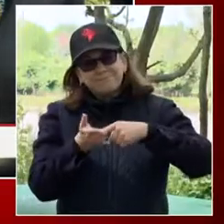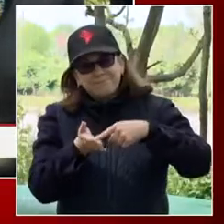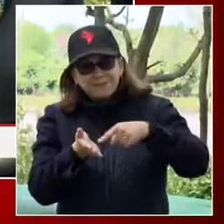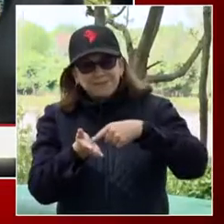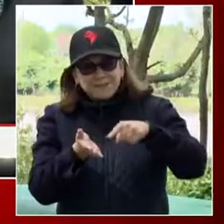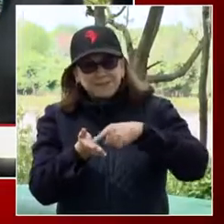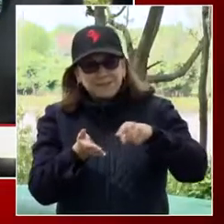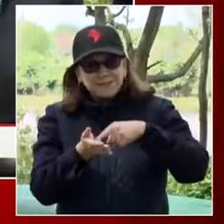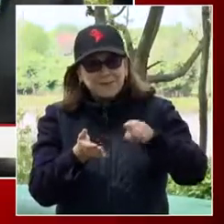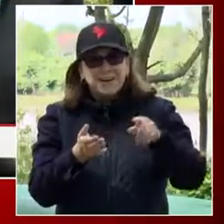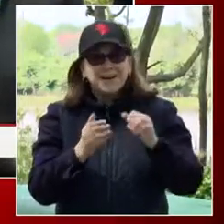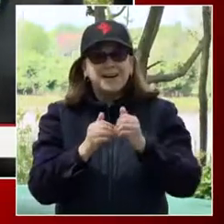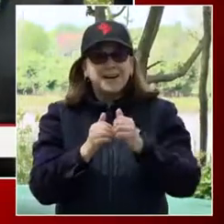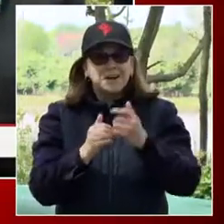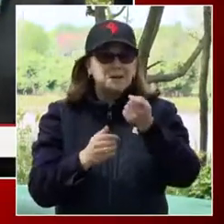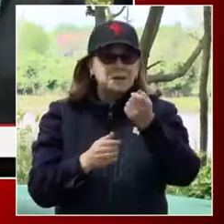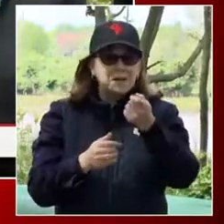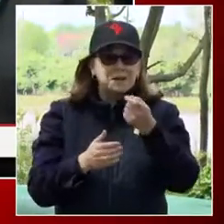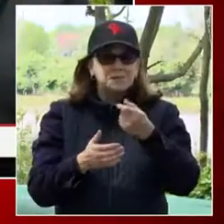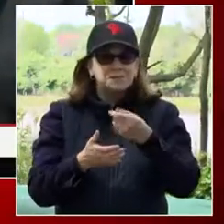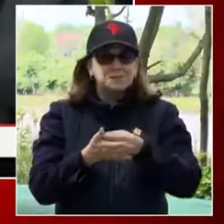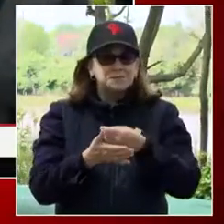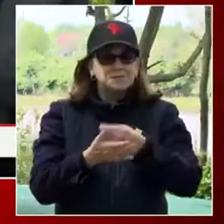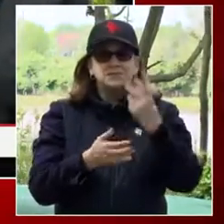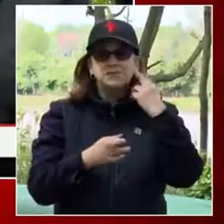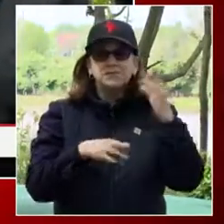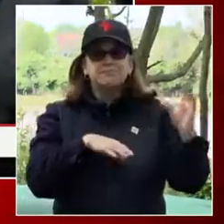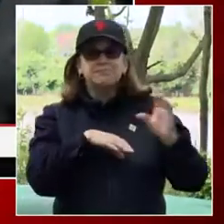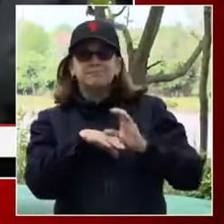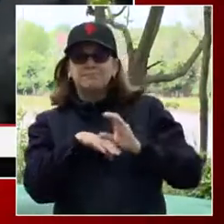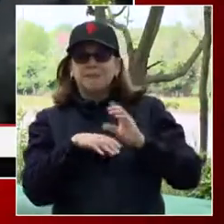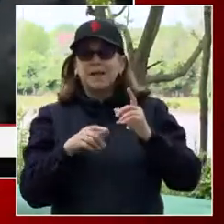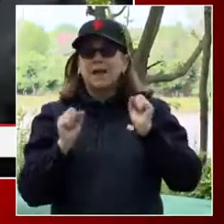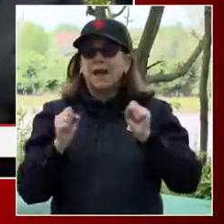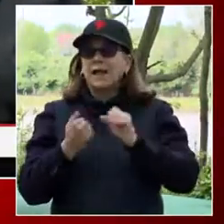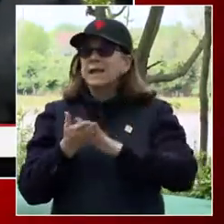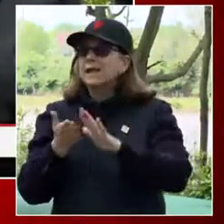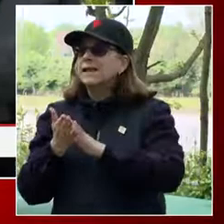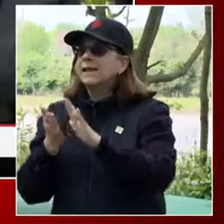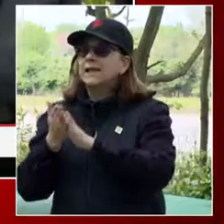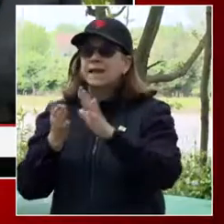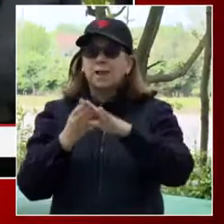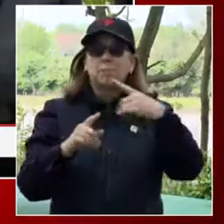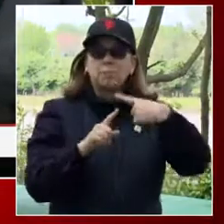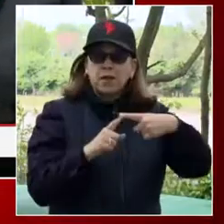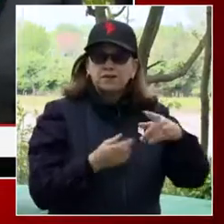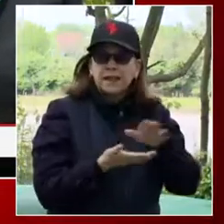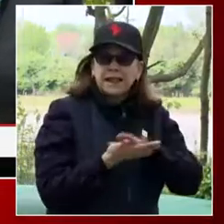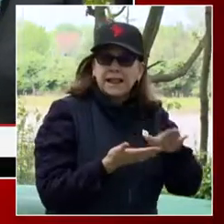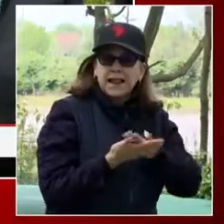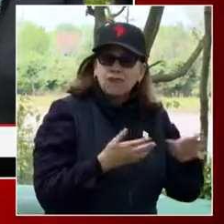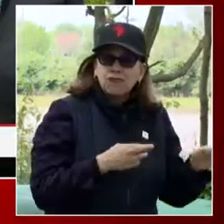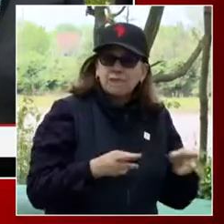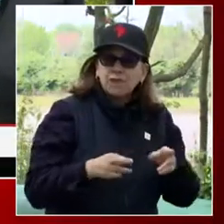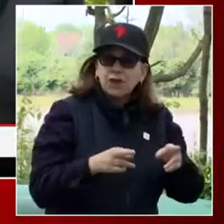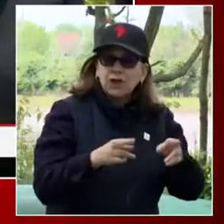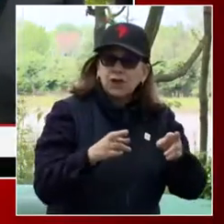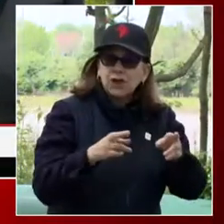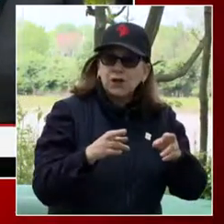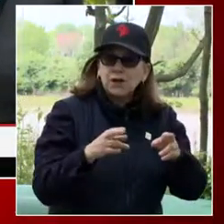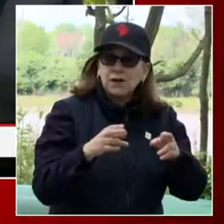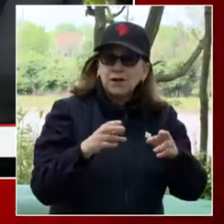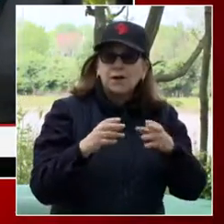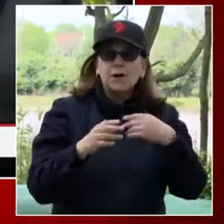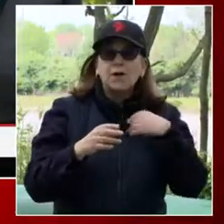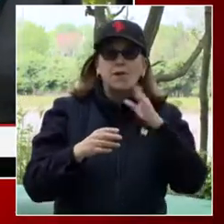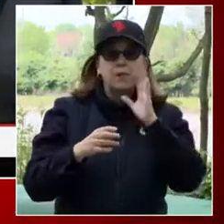by doing a little litter cleanup while they're out enjoying the river. DOEE will provide people with the tools they need